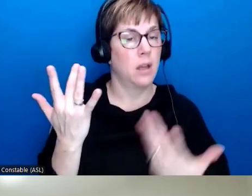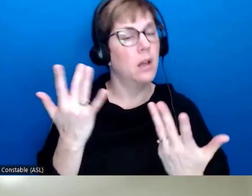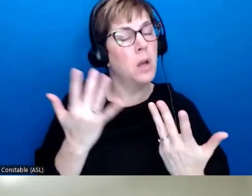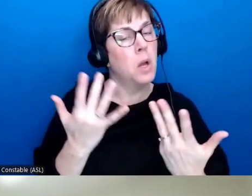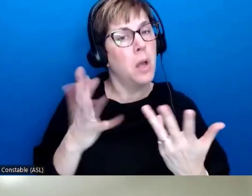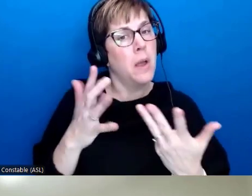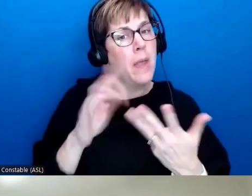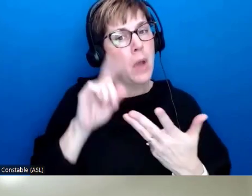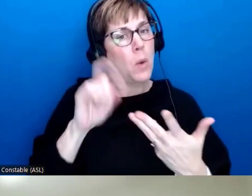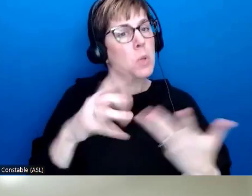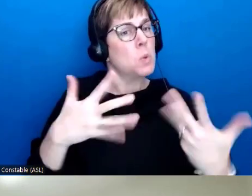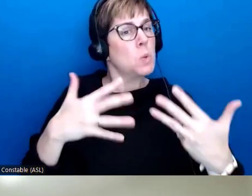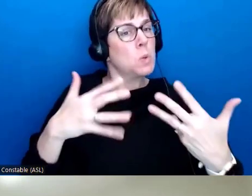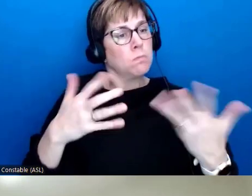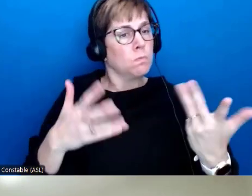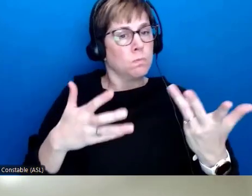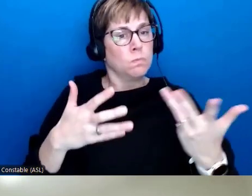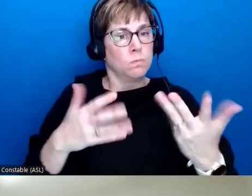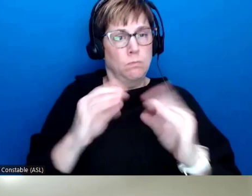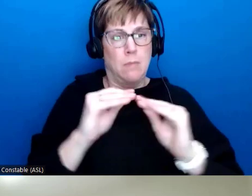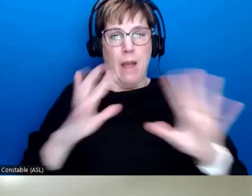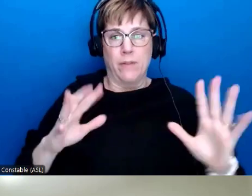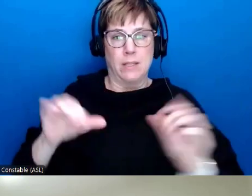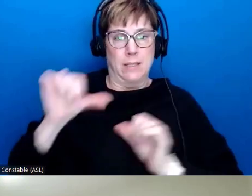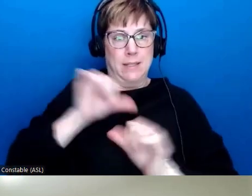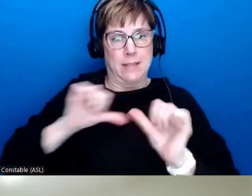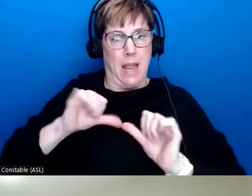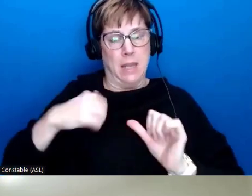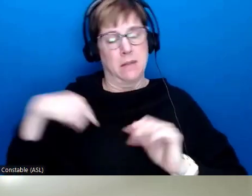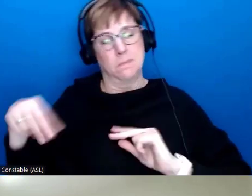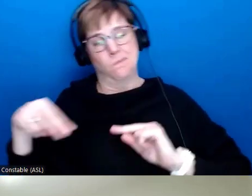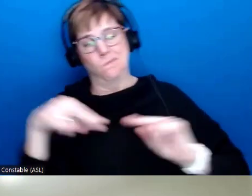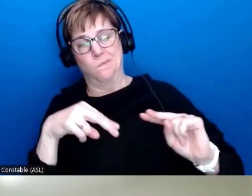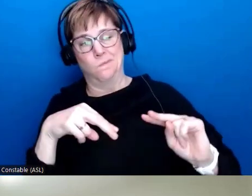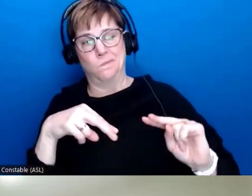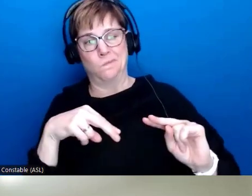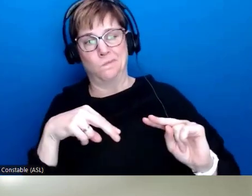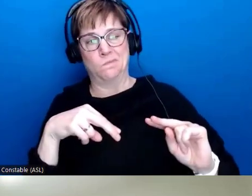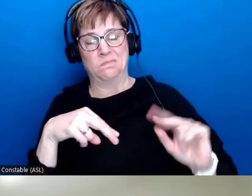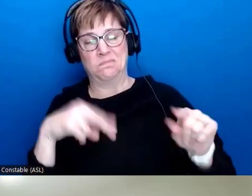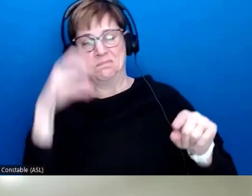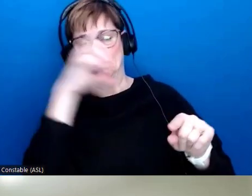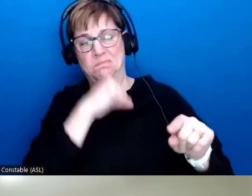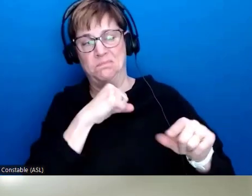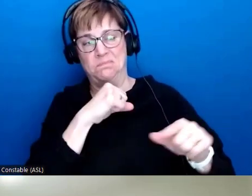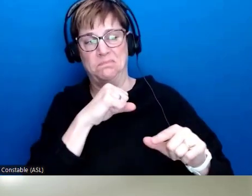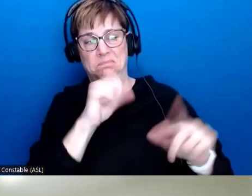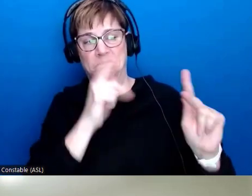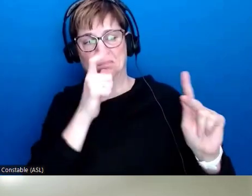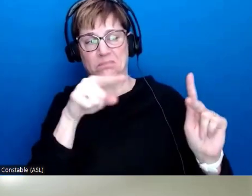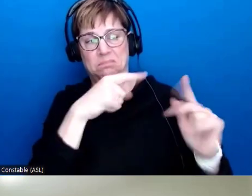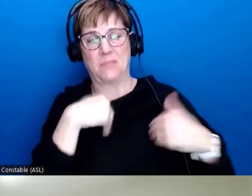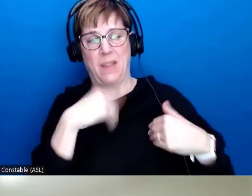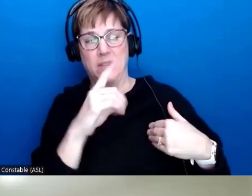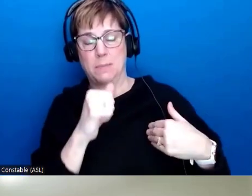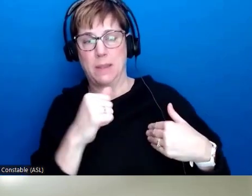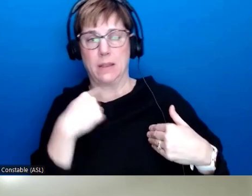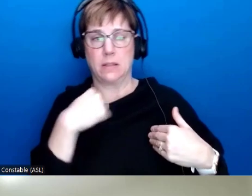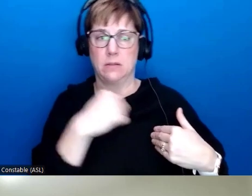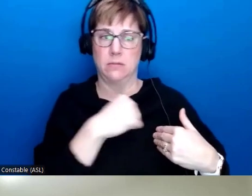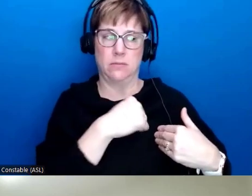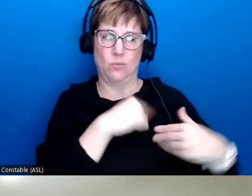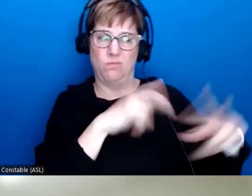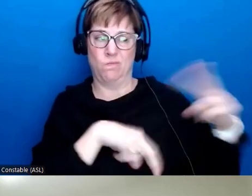that there's a big societal stigma and discrimination against people with disabilities. I